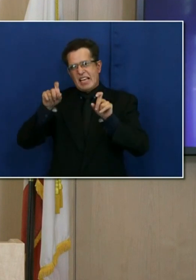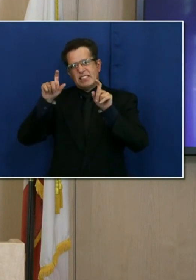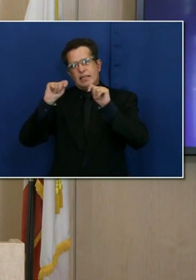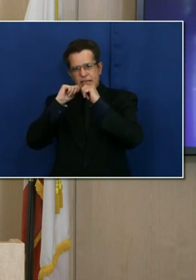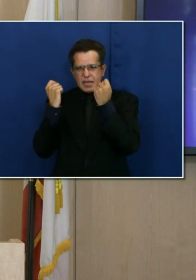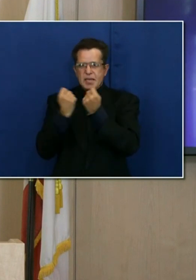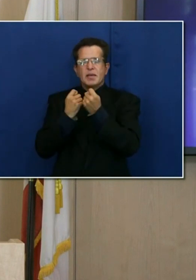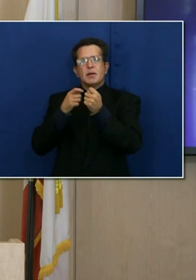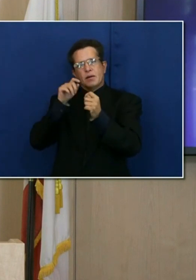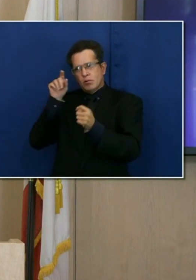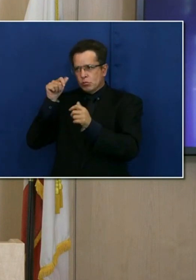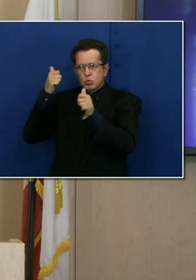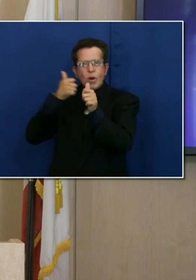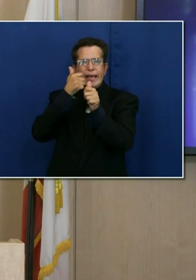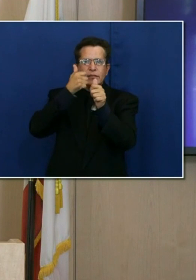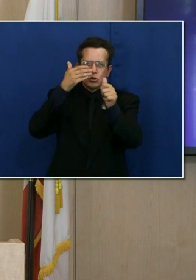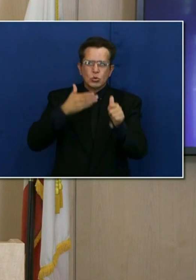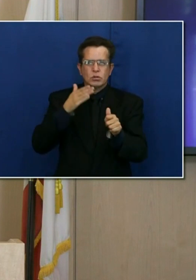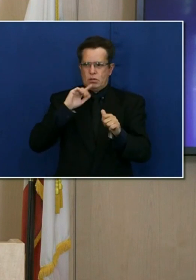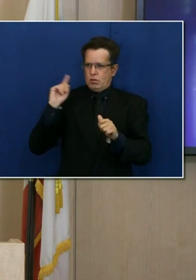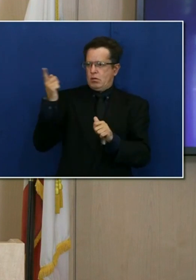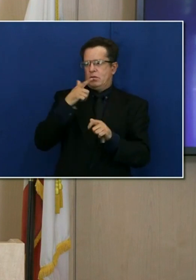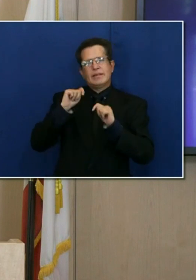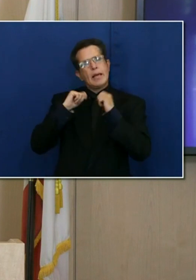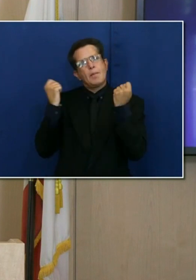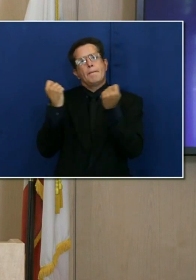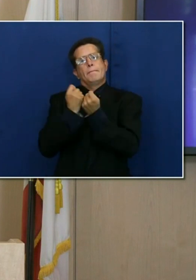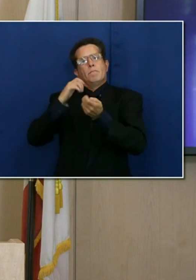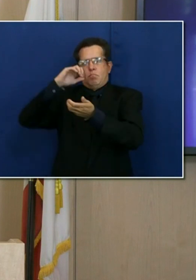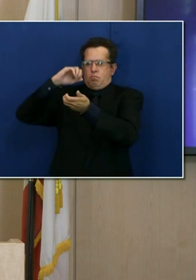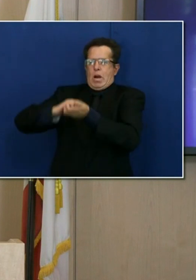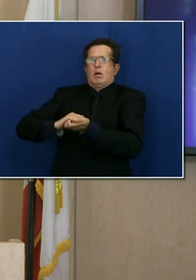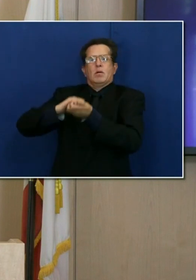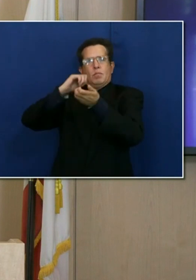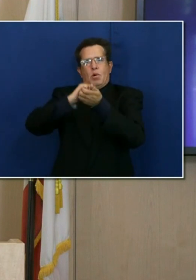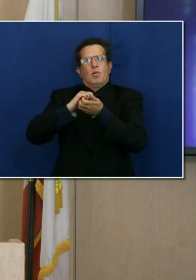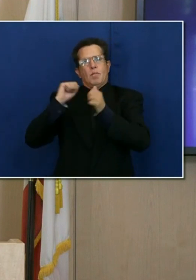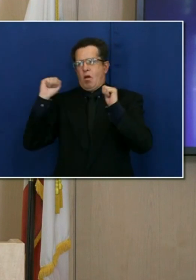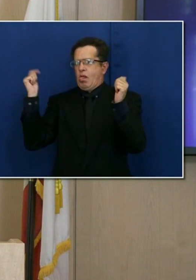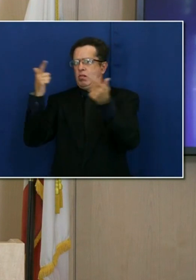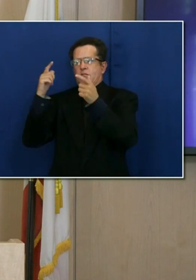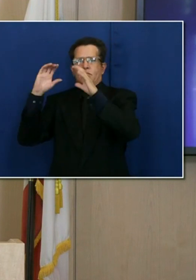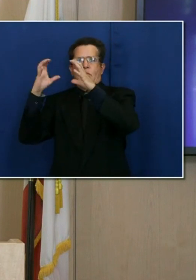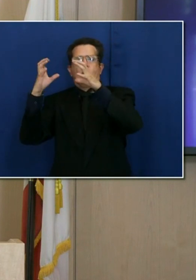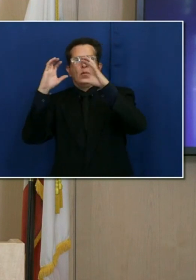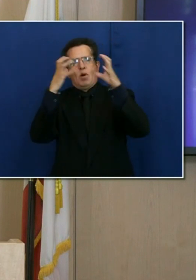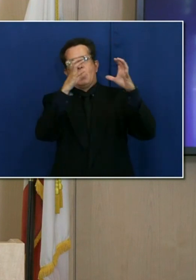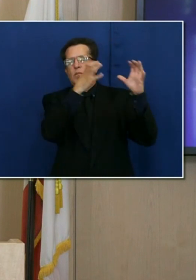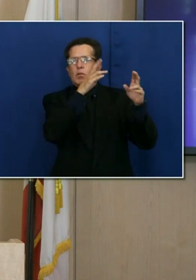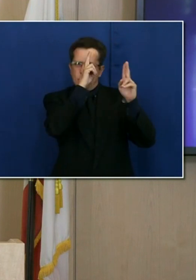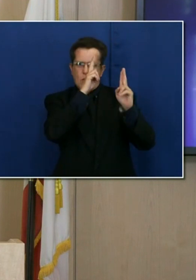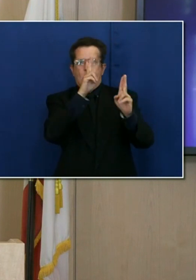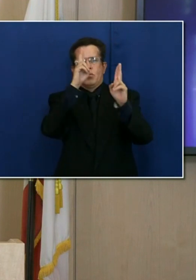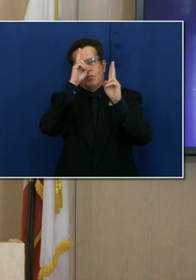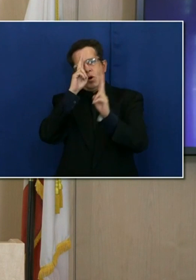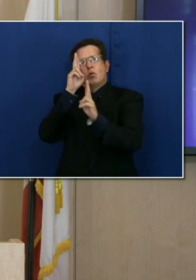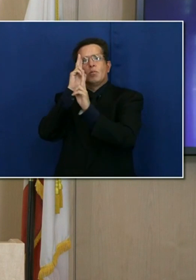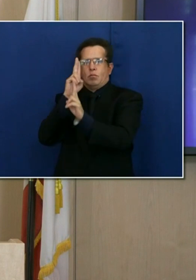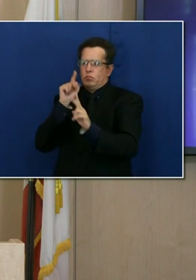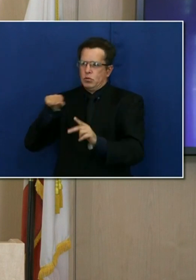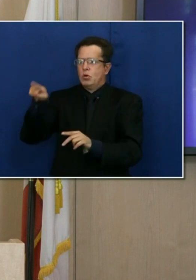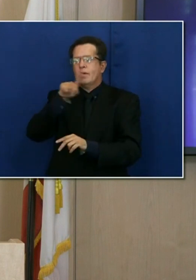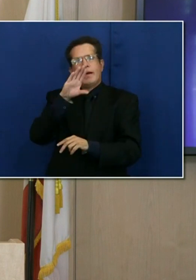the contact tracers, and the Health and Human Services Agency staff that's been working so diligently, along with our